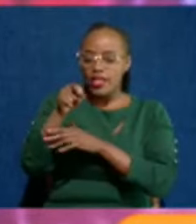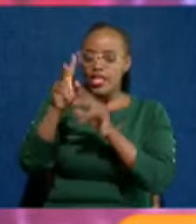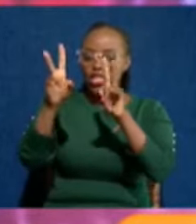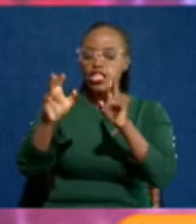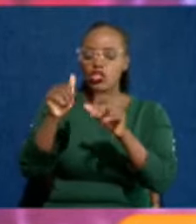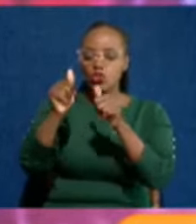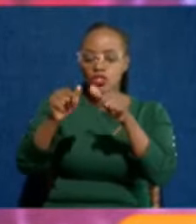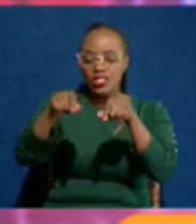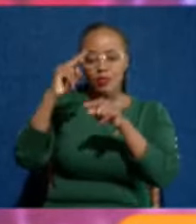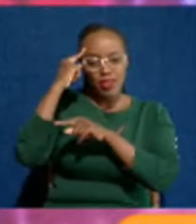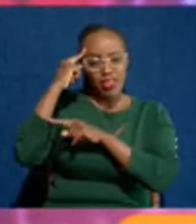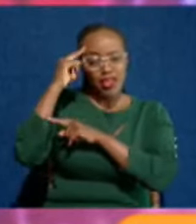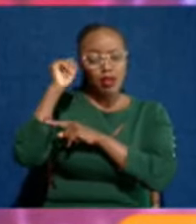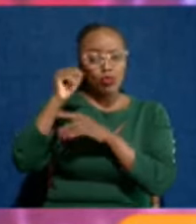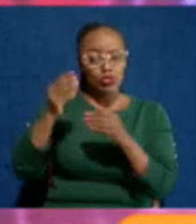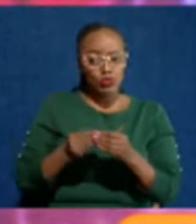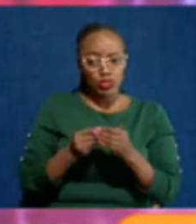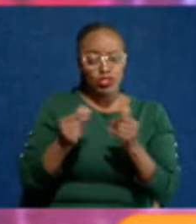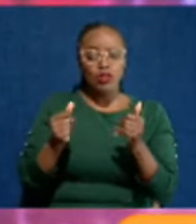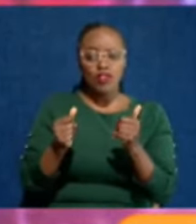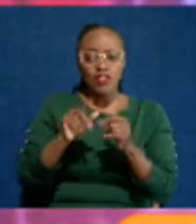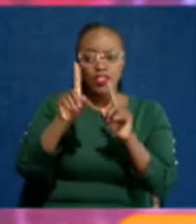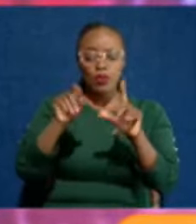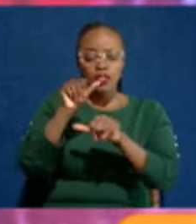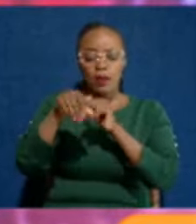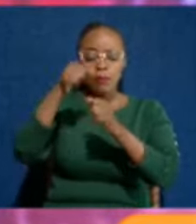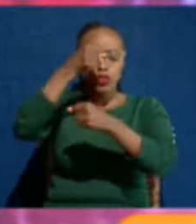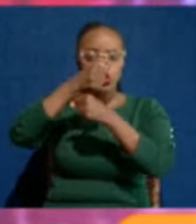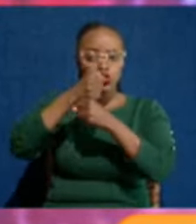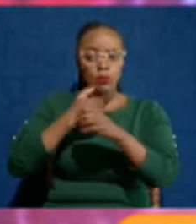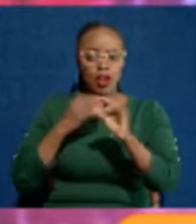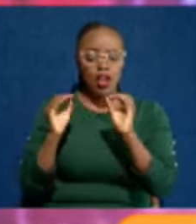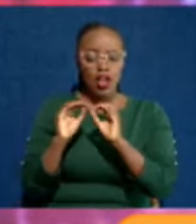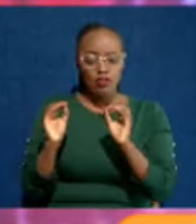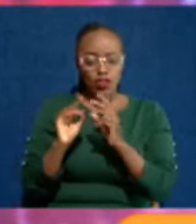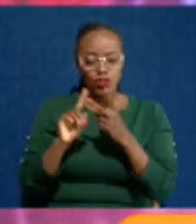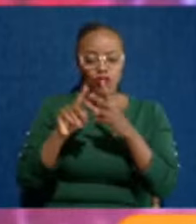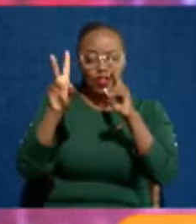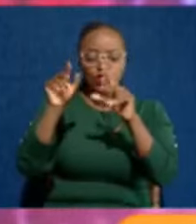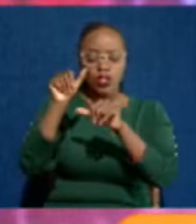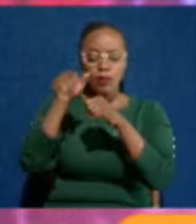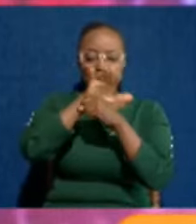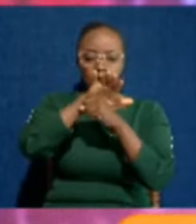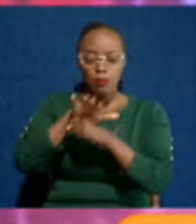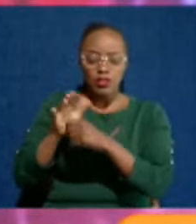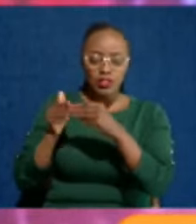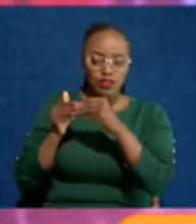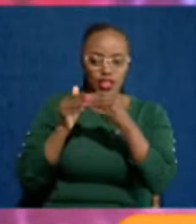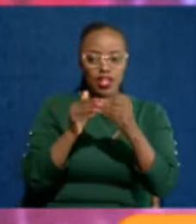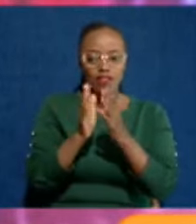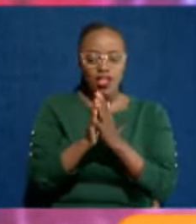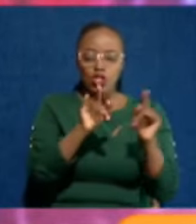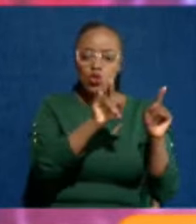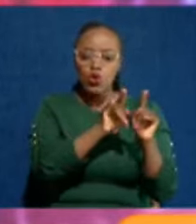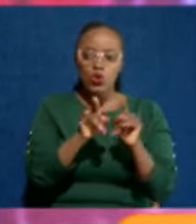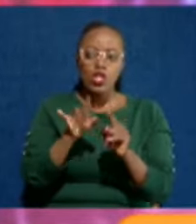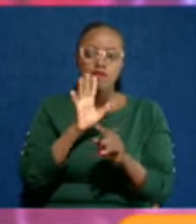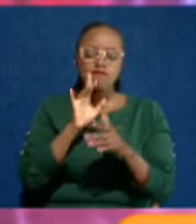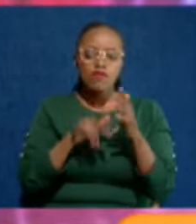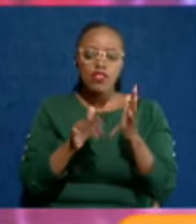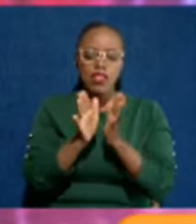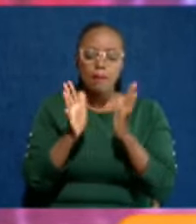think are yet to be addressed. That the question of unemployment, the question of oppressive governance, as they called it, but also they were saying that